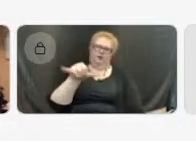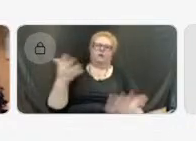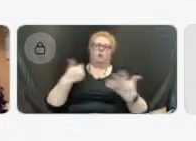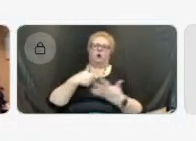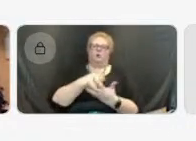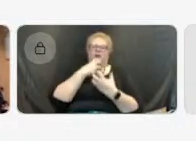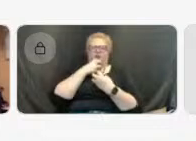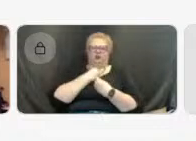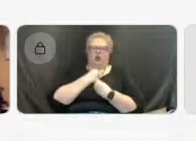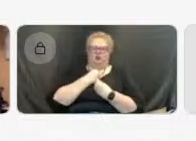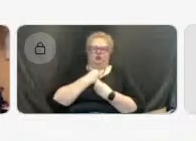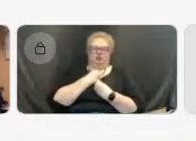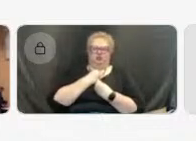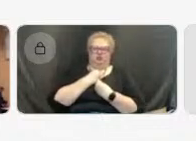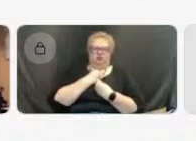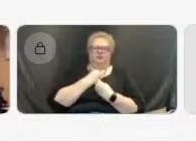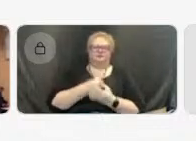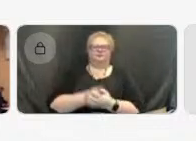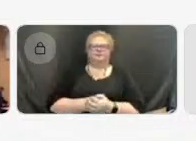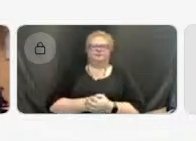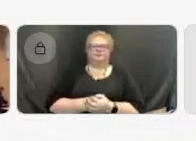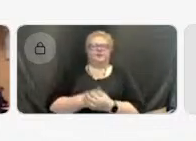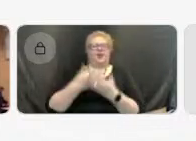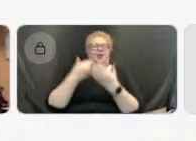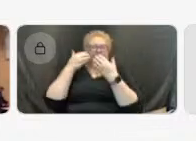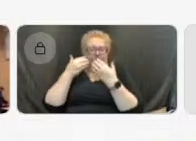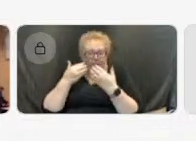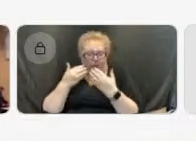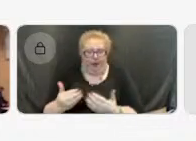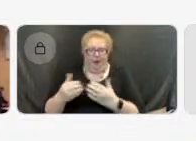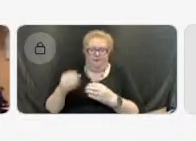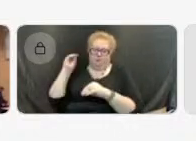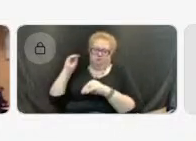The density of this proposal is significant.